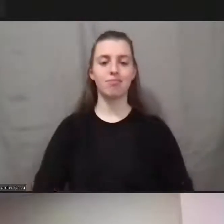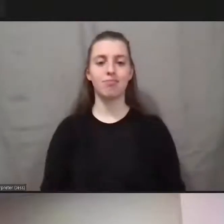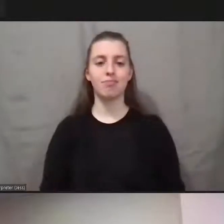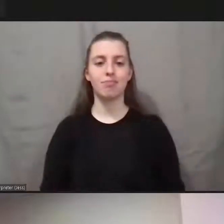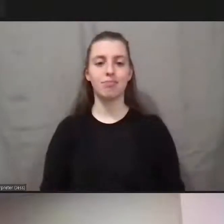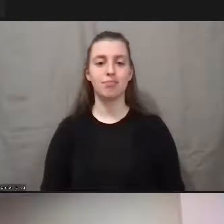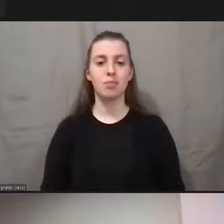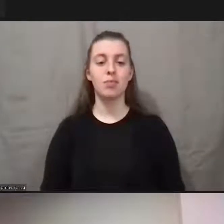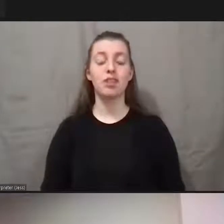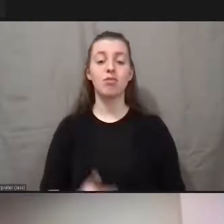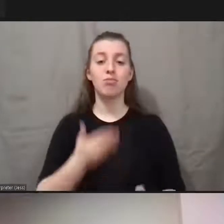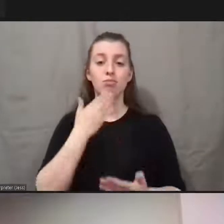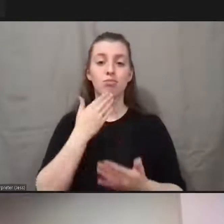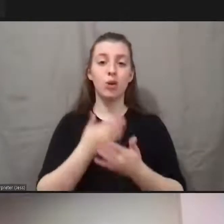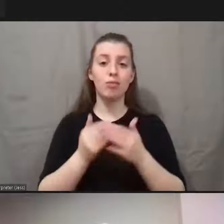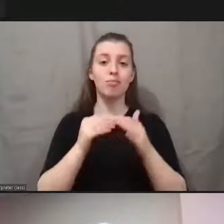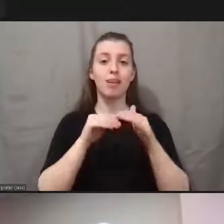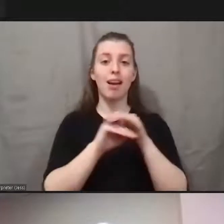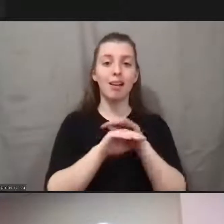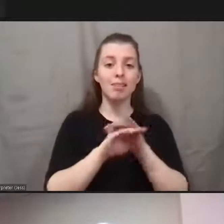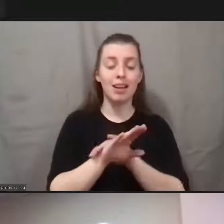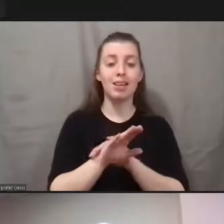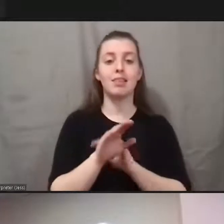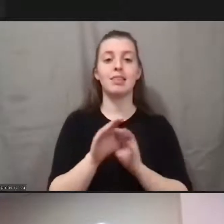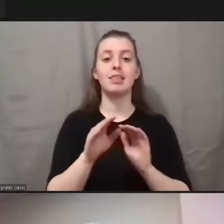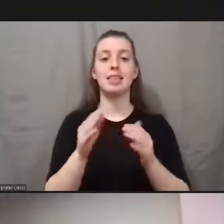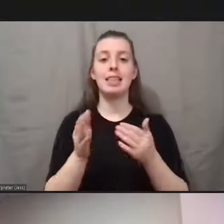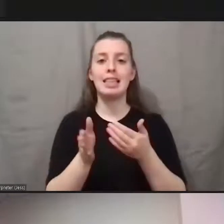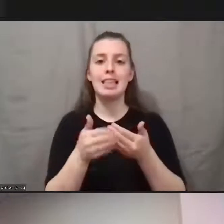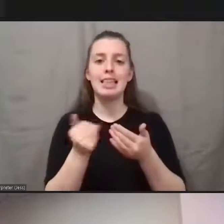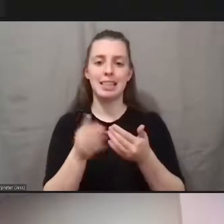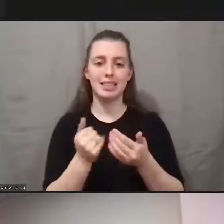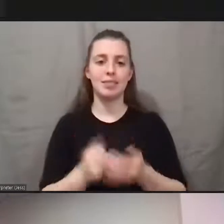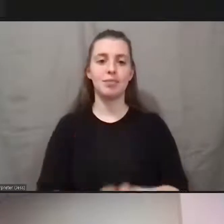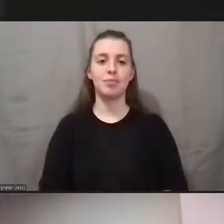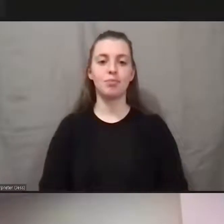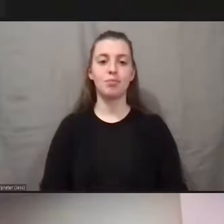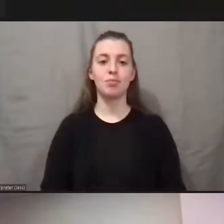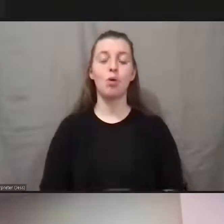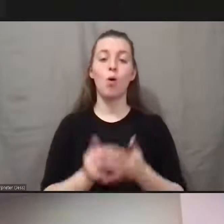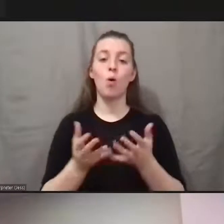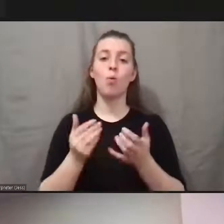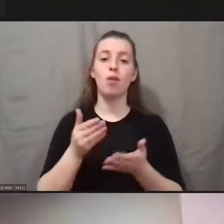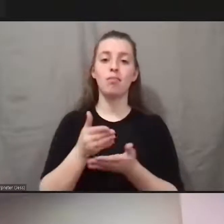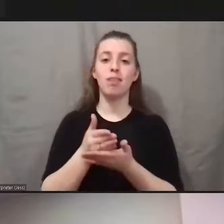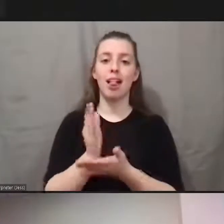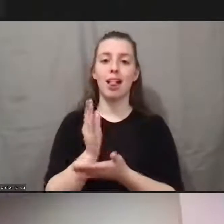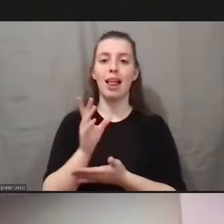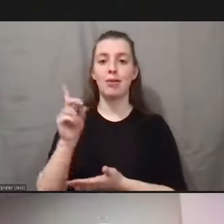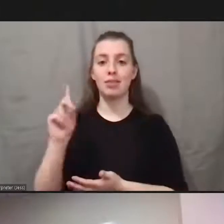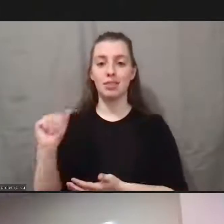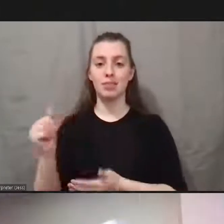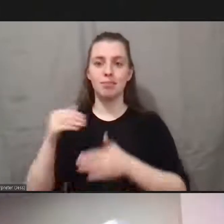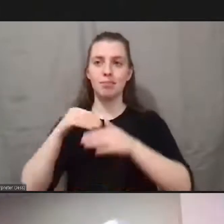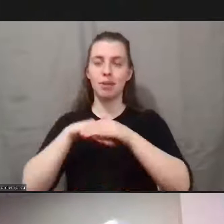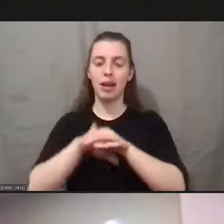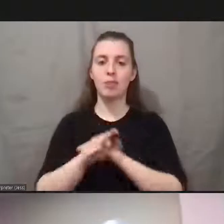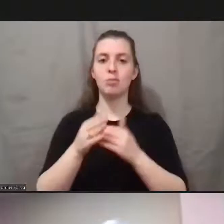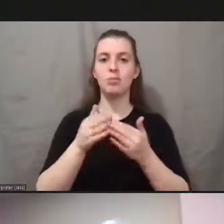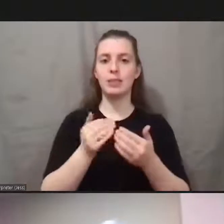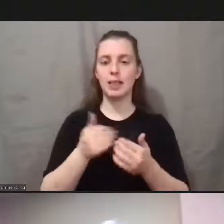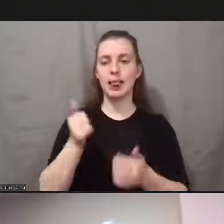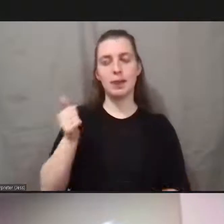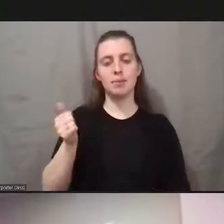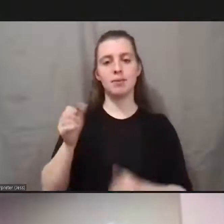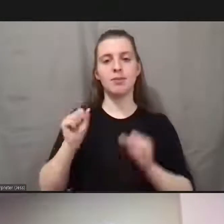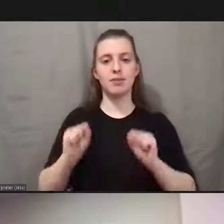there and not be able to use it, right? Like, let's allow people with disabilities to have a little bit of dignity. Right, absolutely. Okay, so I